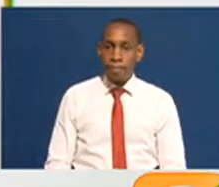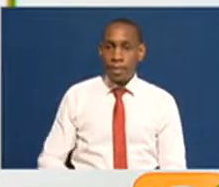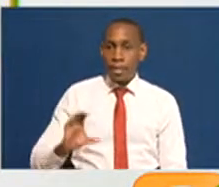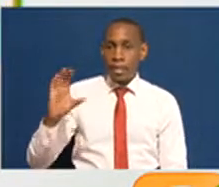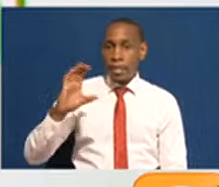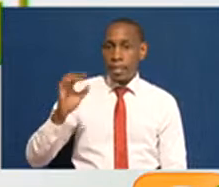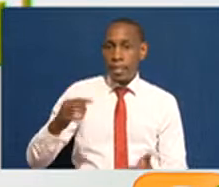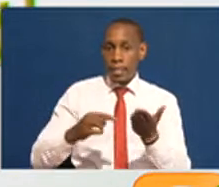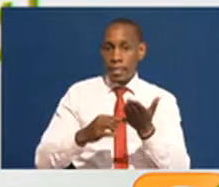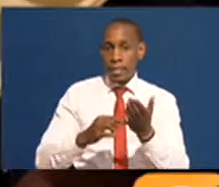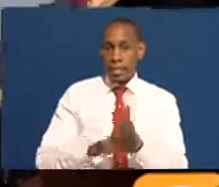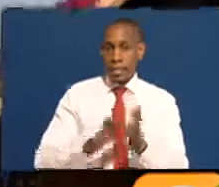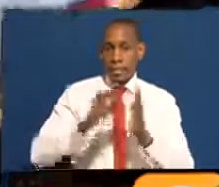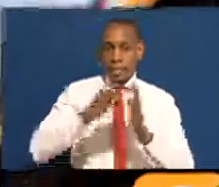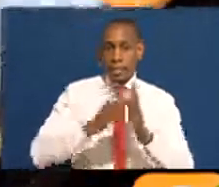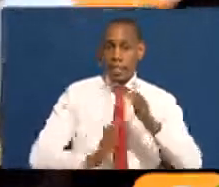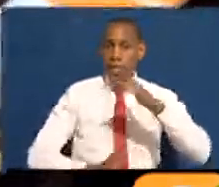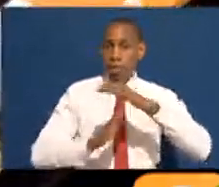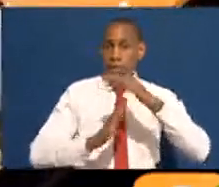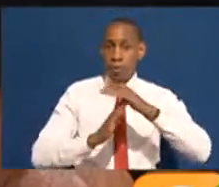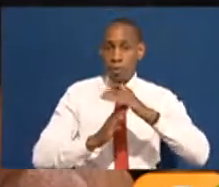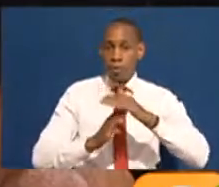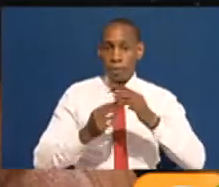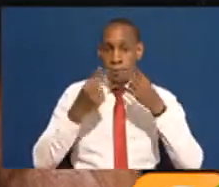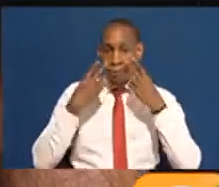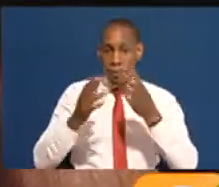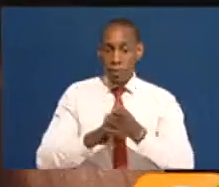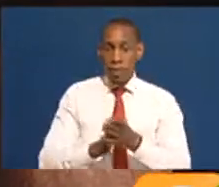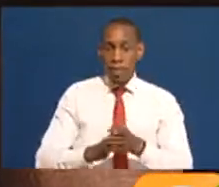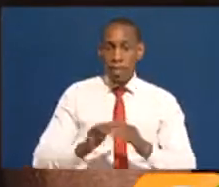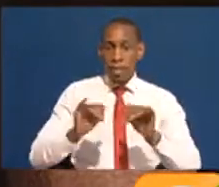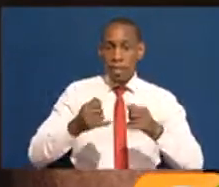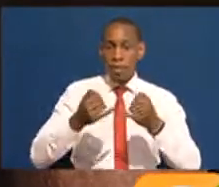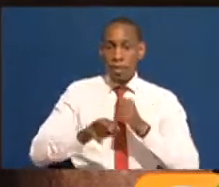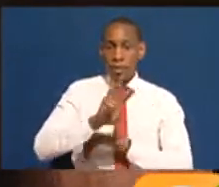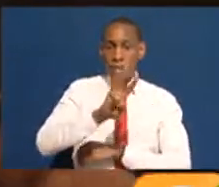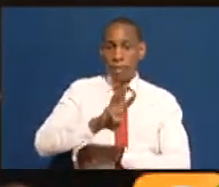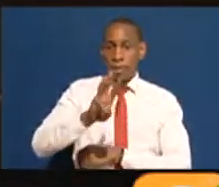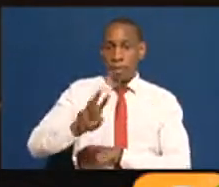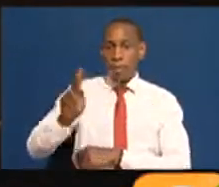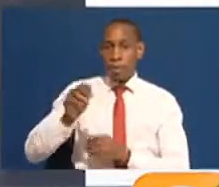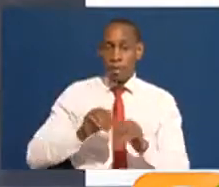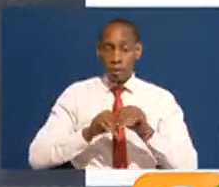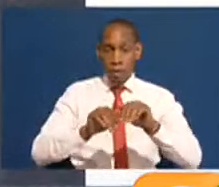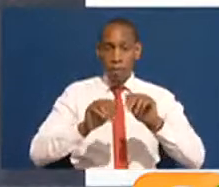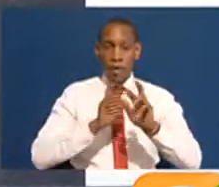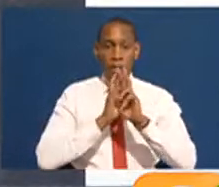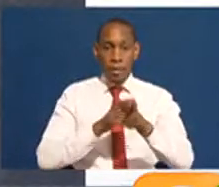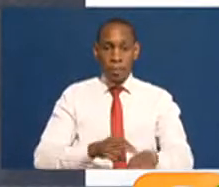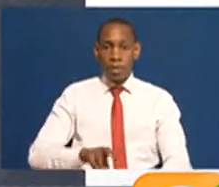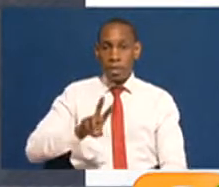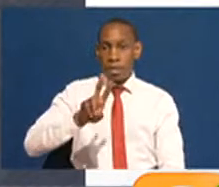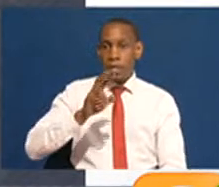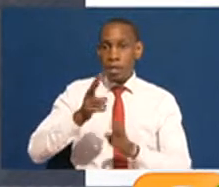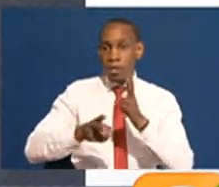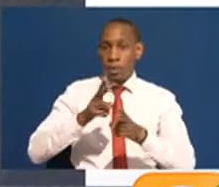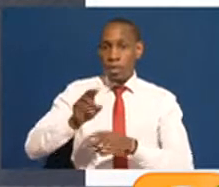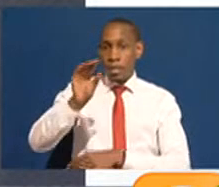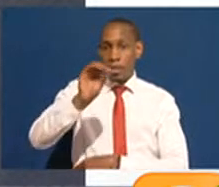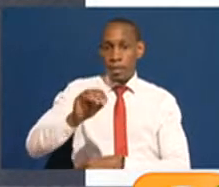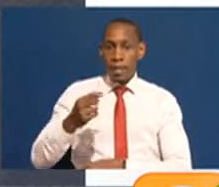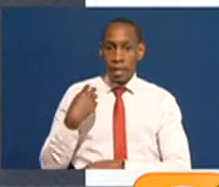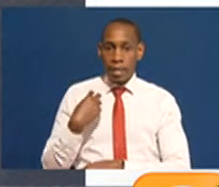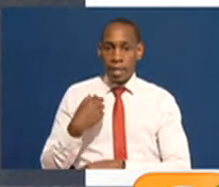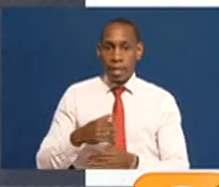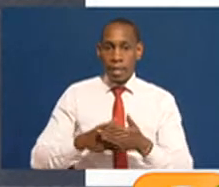Citizen Digital ranks among the top most viewed news websites in Kenya, according to the survey, at 22%, followed by